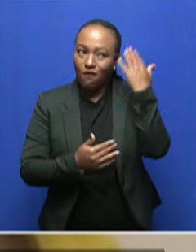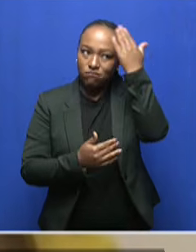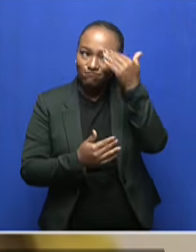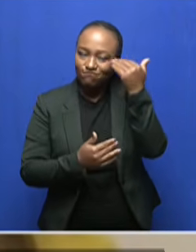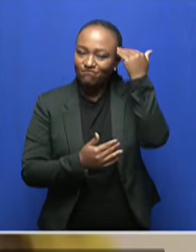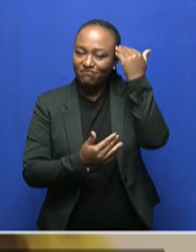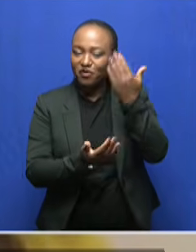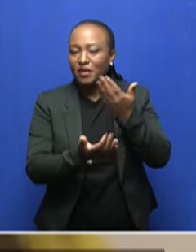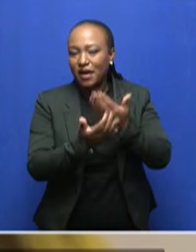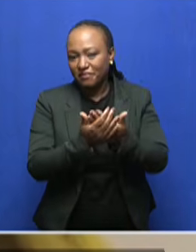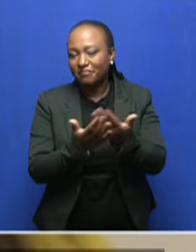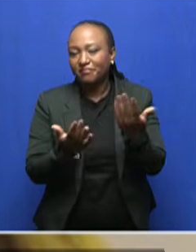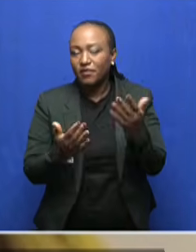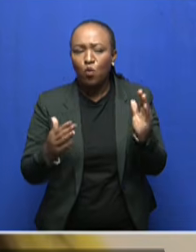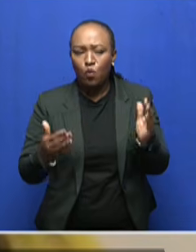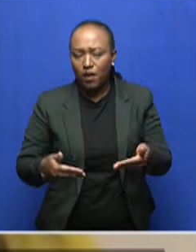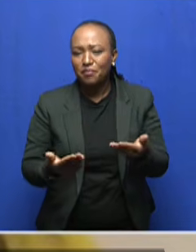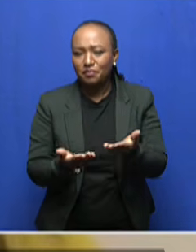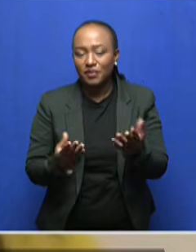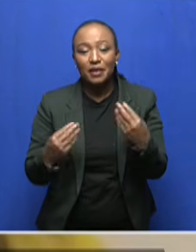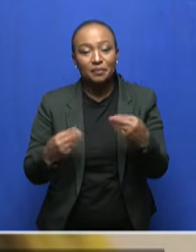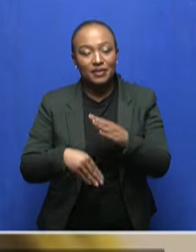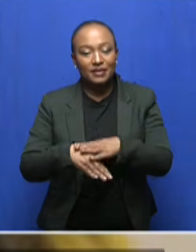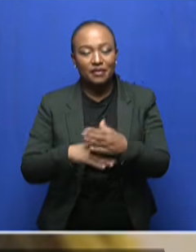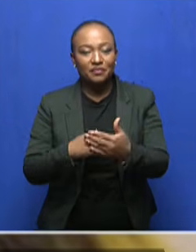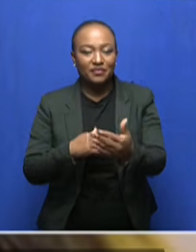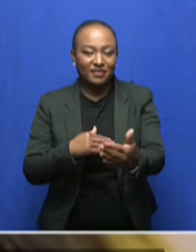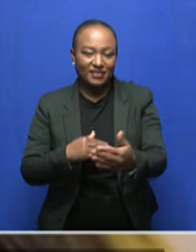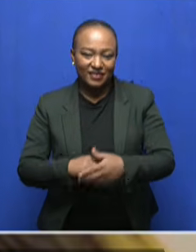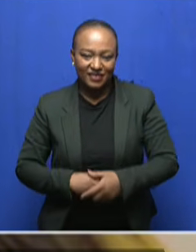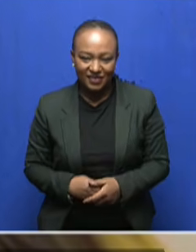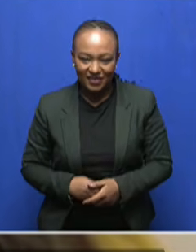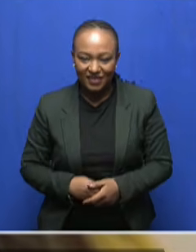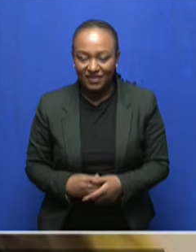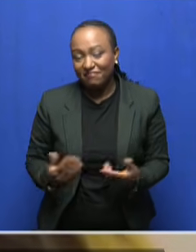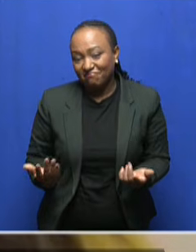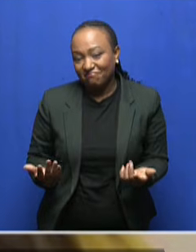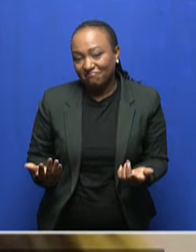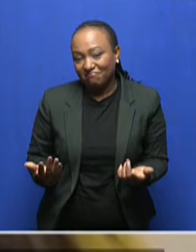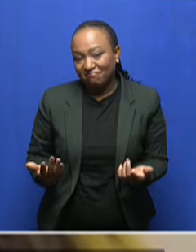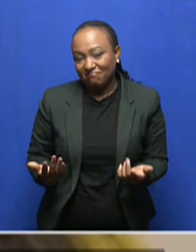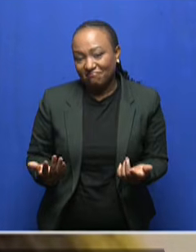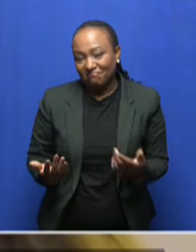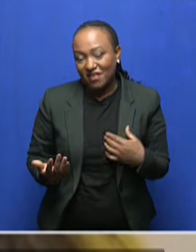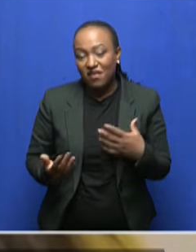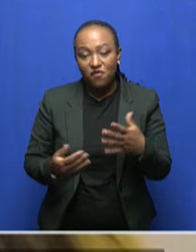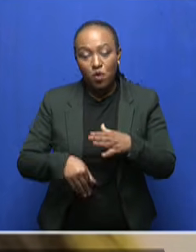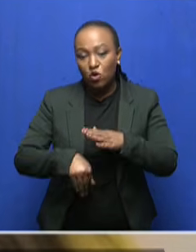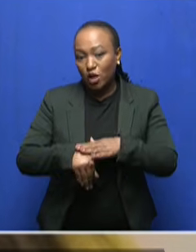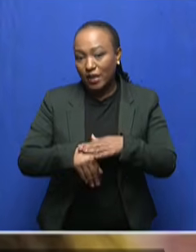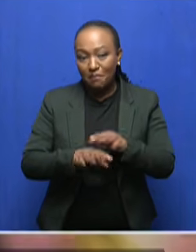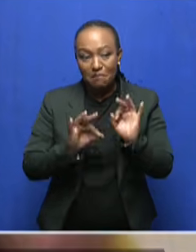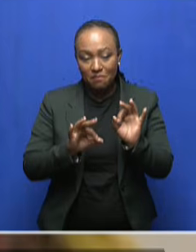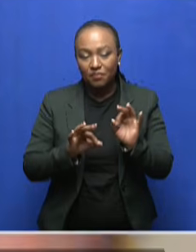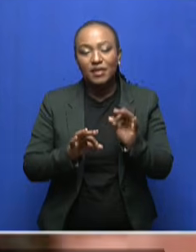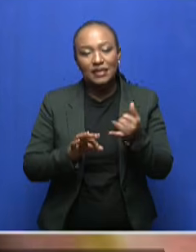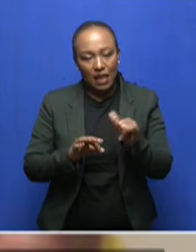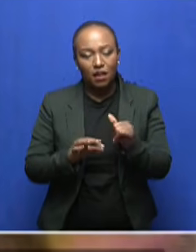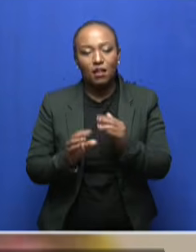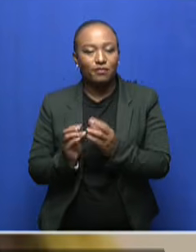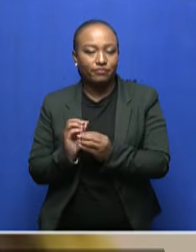and it's probably going to be a very busy time after this. So if we don't get to you on time, we probably are still